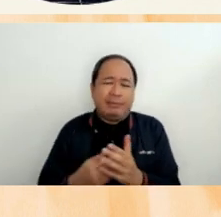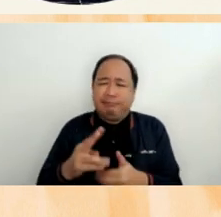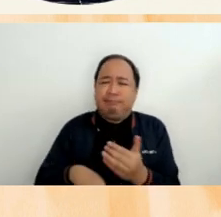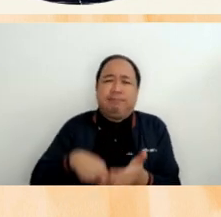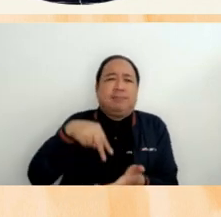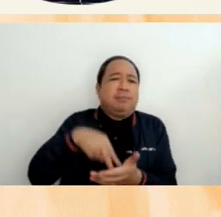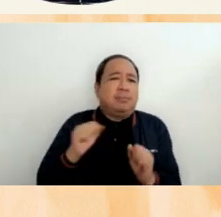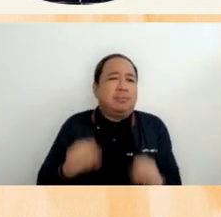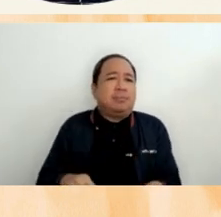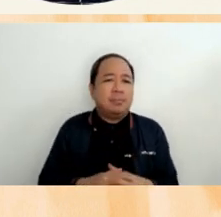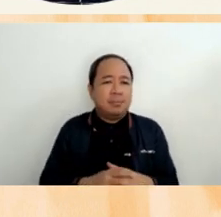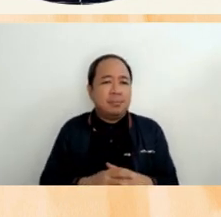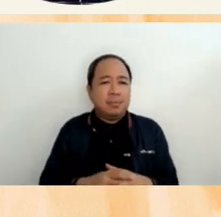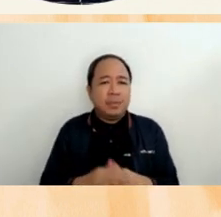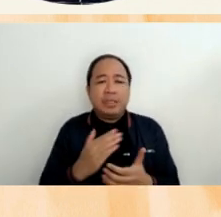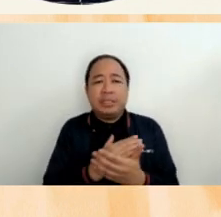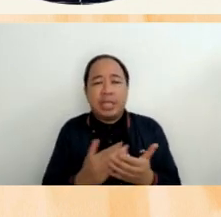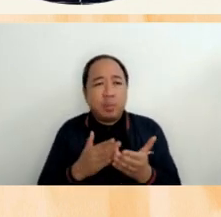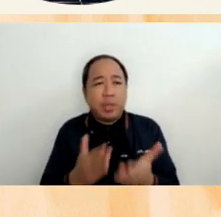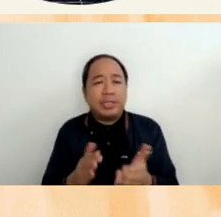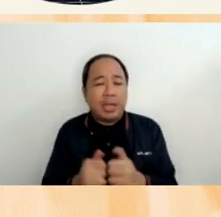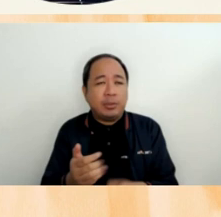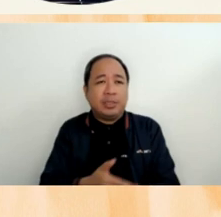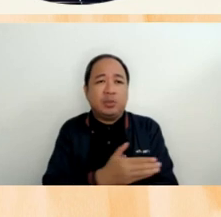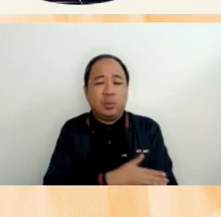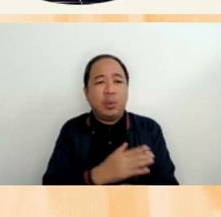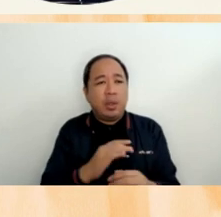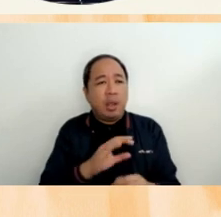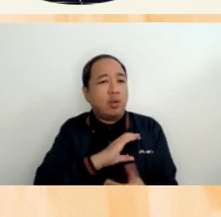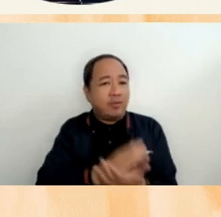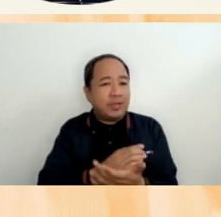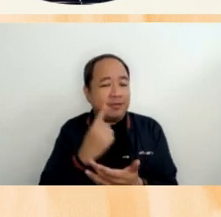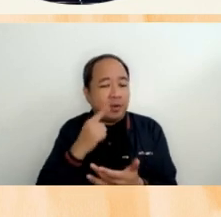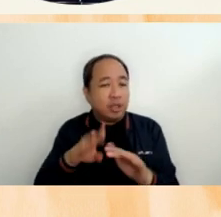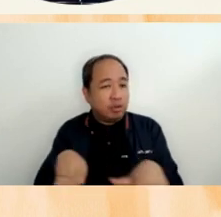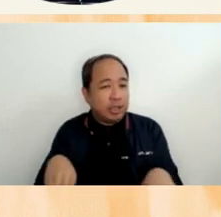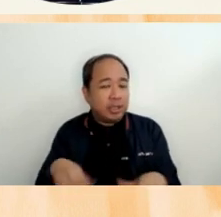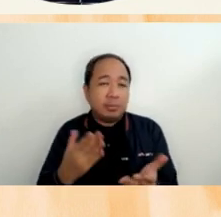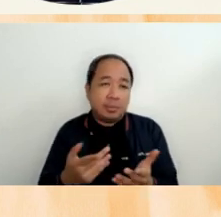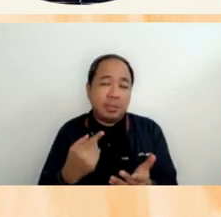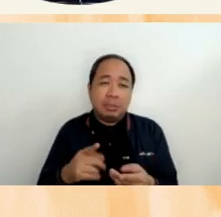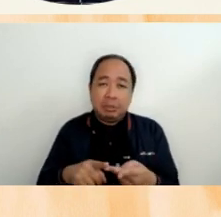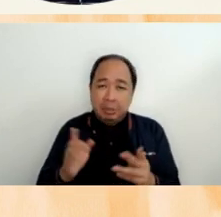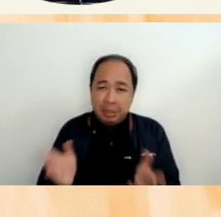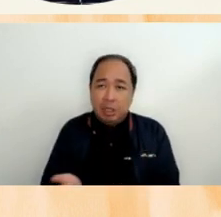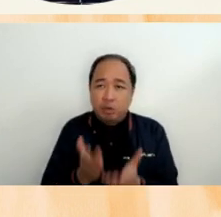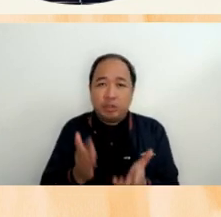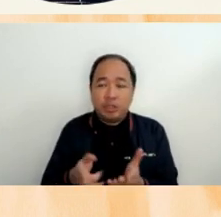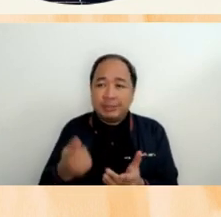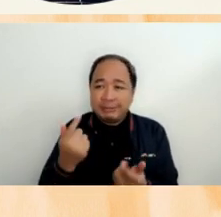Some ways to develop confidence in our children would be to encourage them to try new